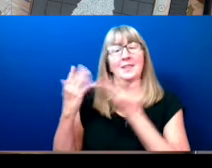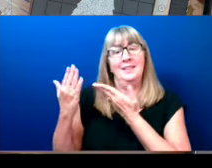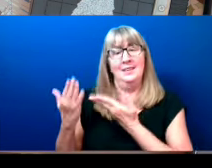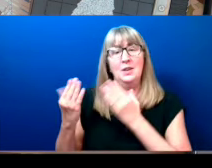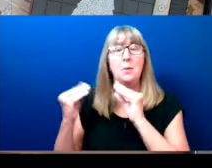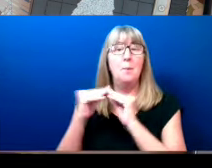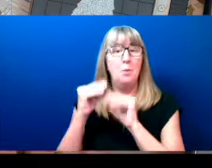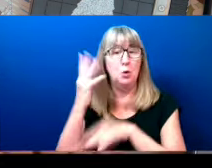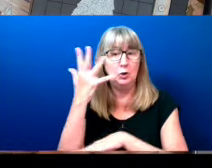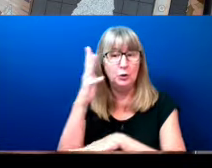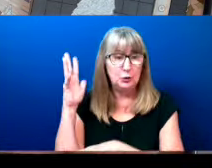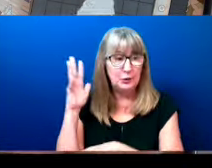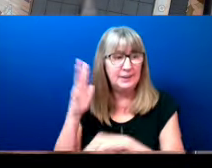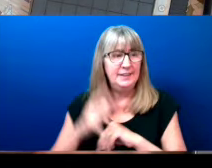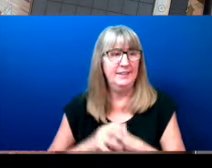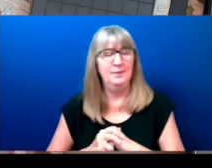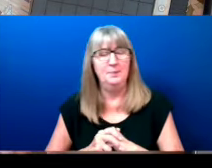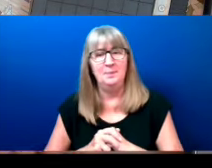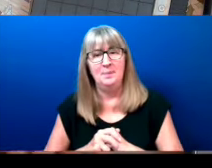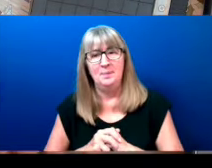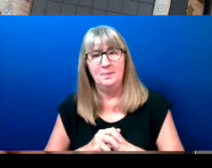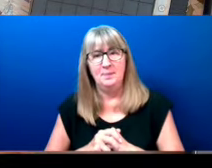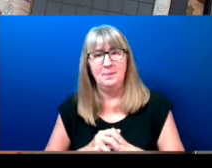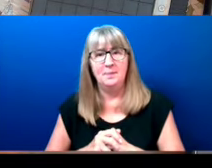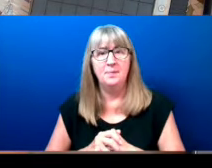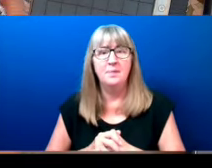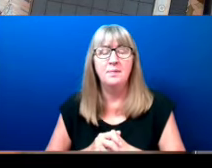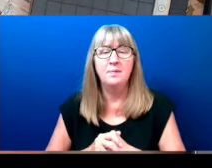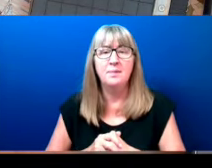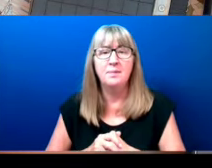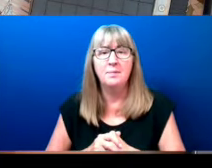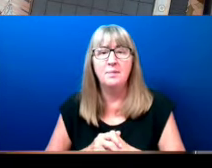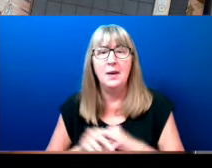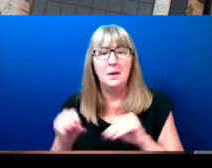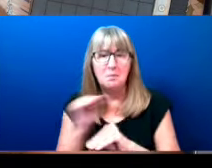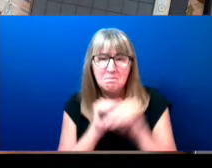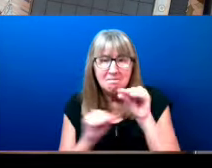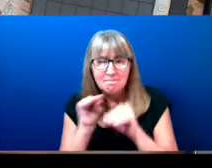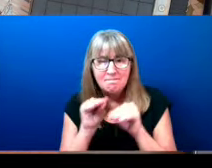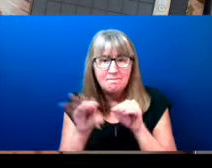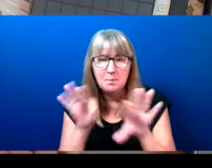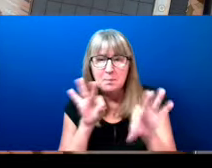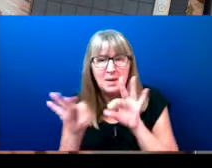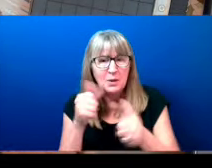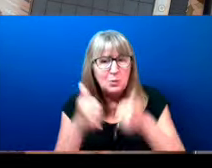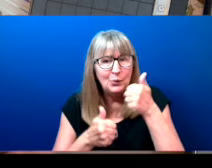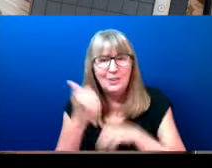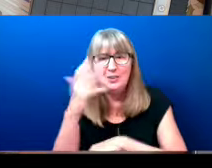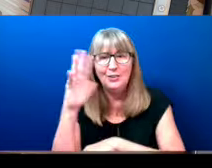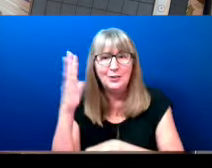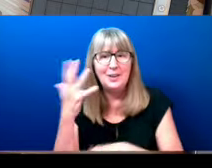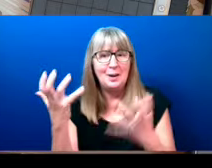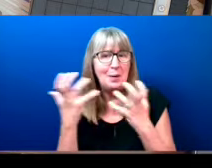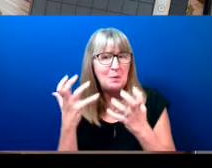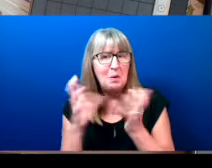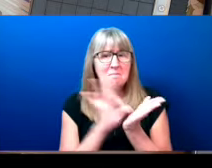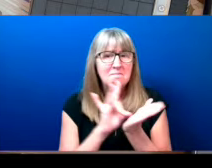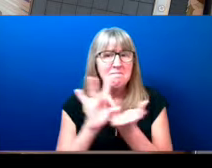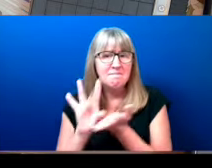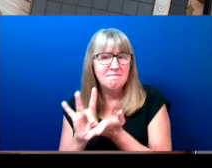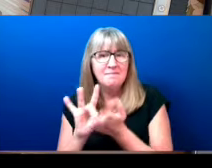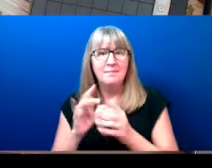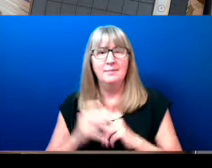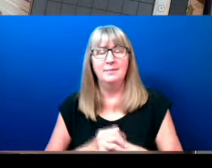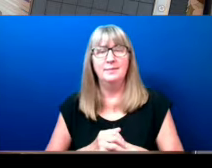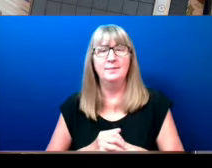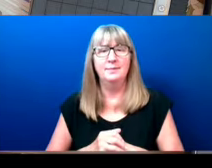fun. And so there you have it. I've made more trees. So now I can even change this around if I choose. Do